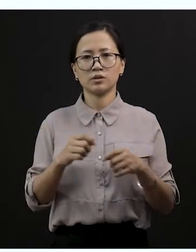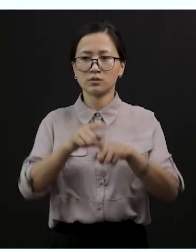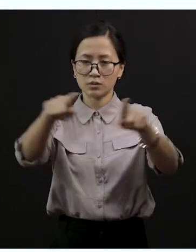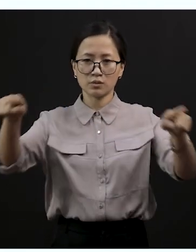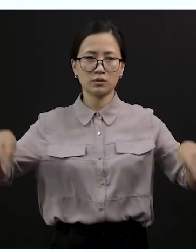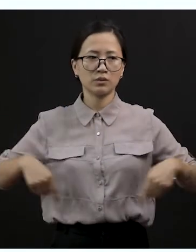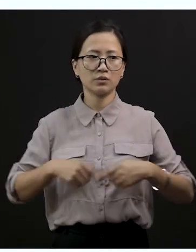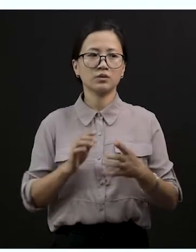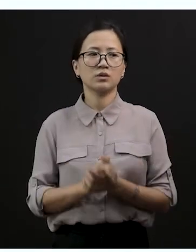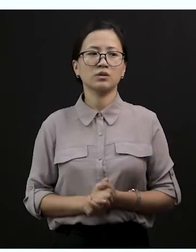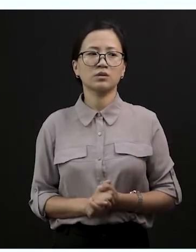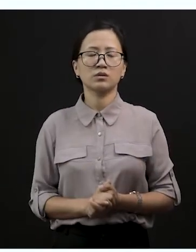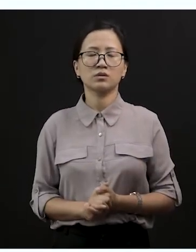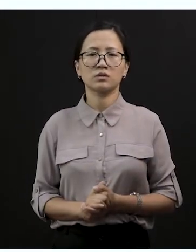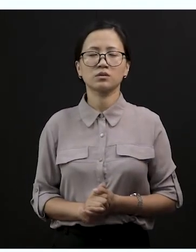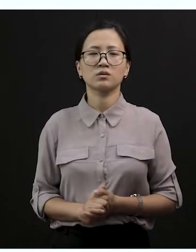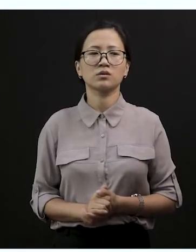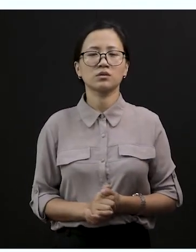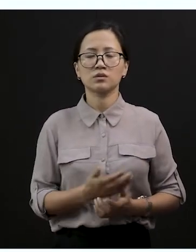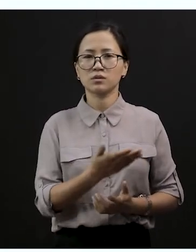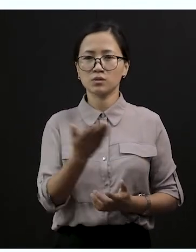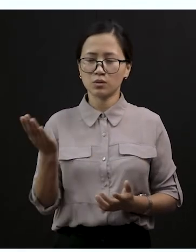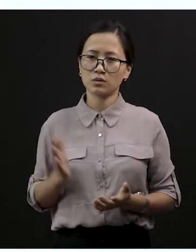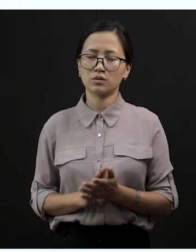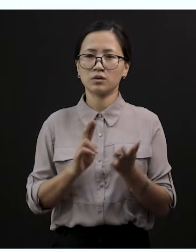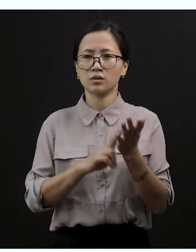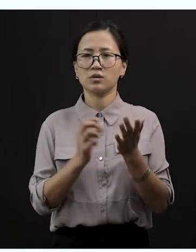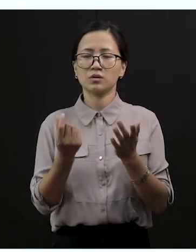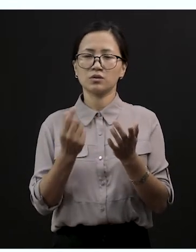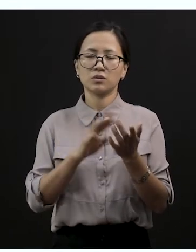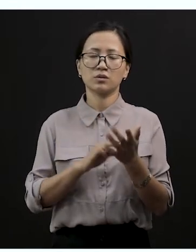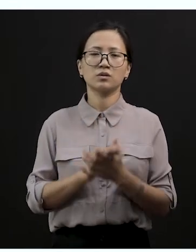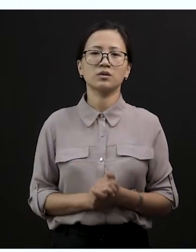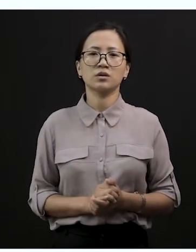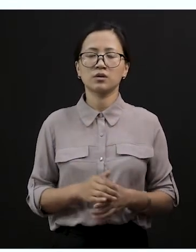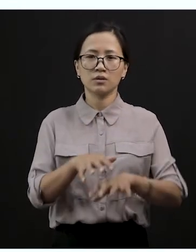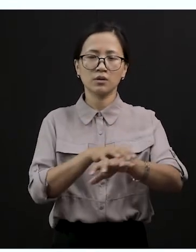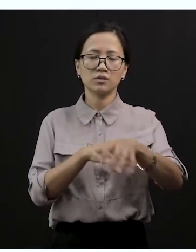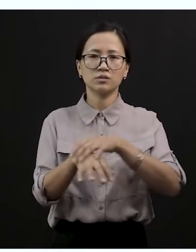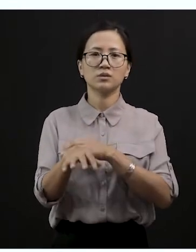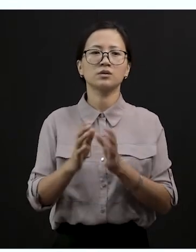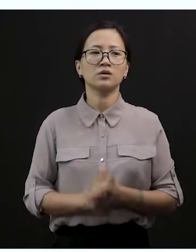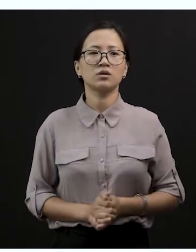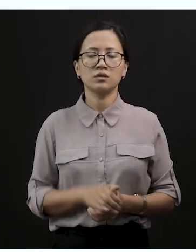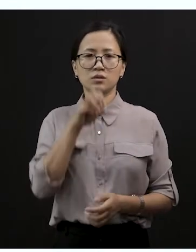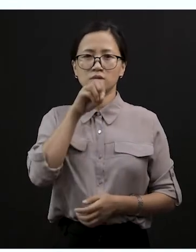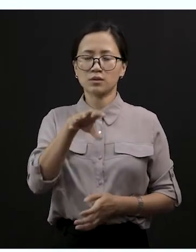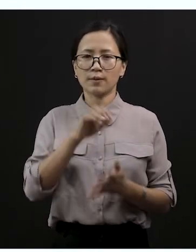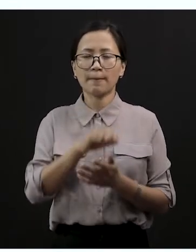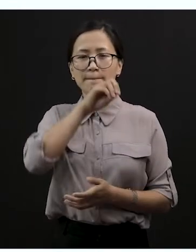all name of a place and they are also noun. Okay, now next is animal. Name of animals, they are